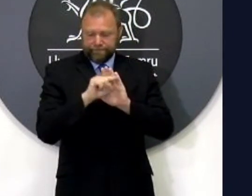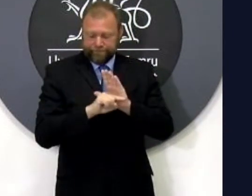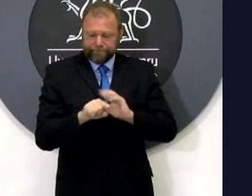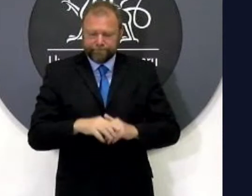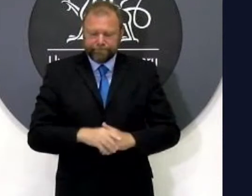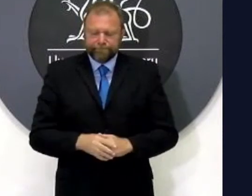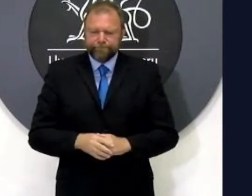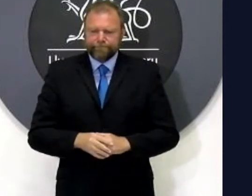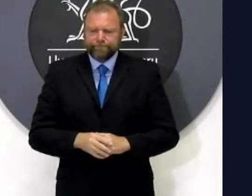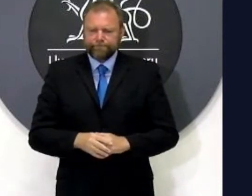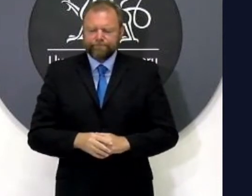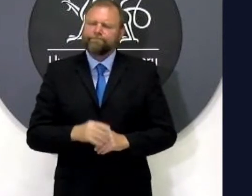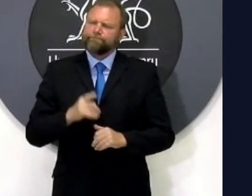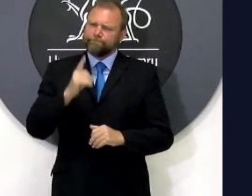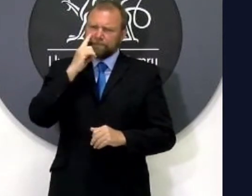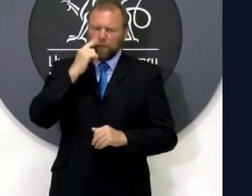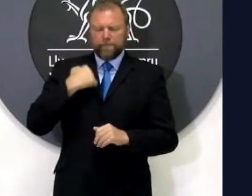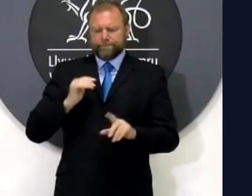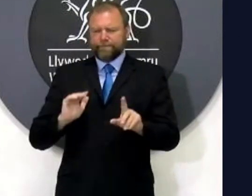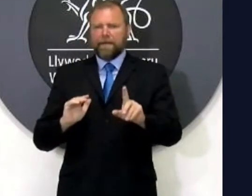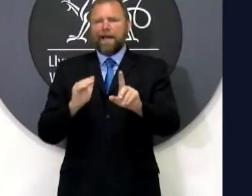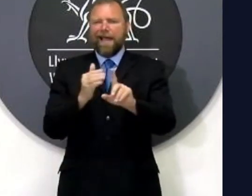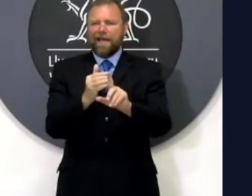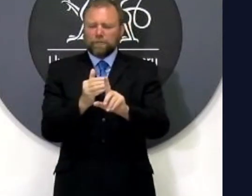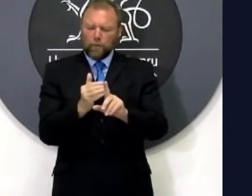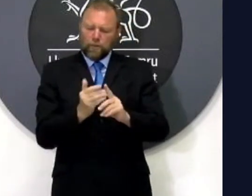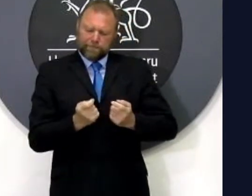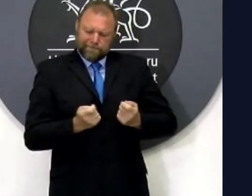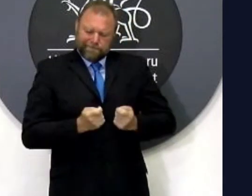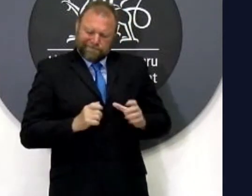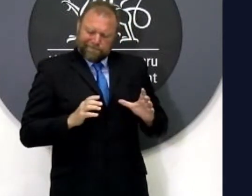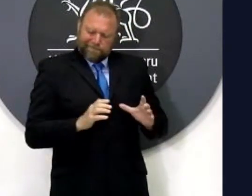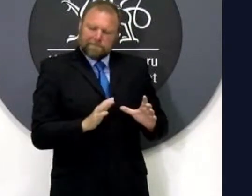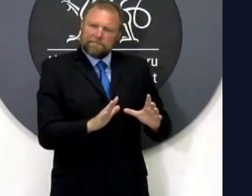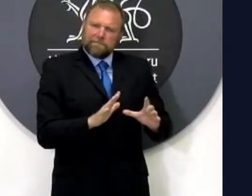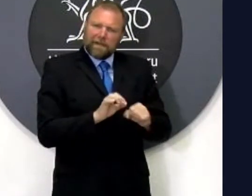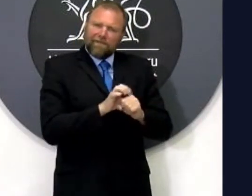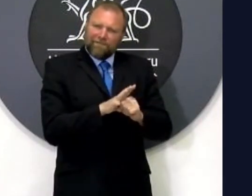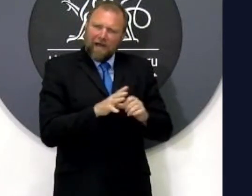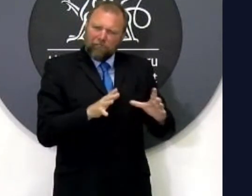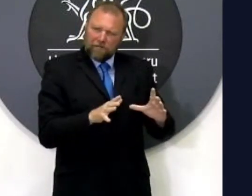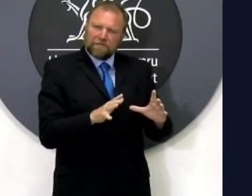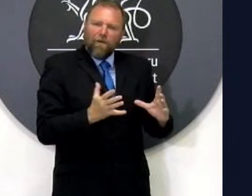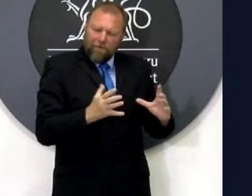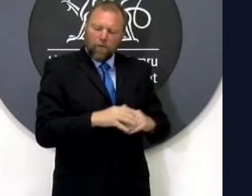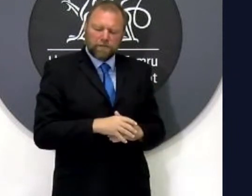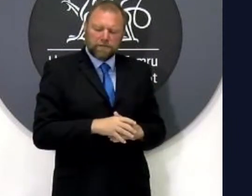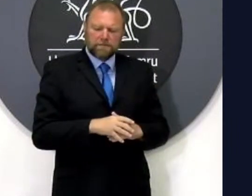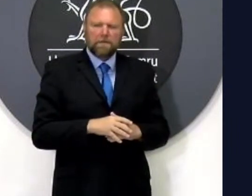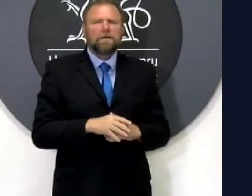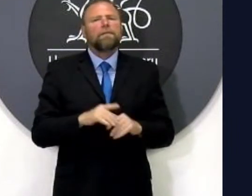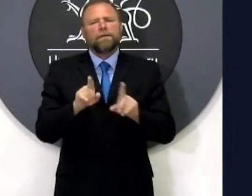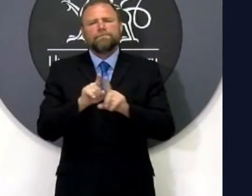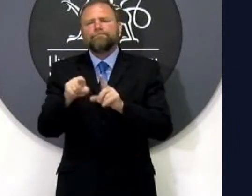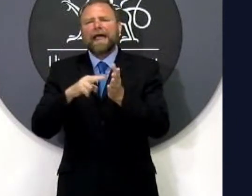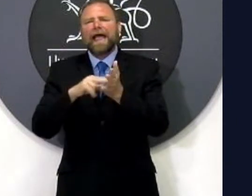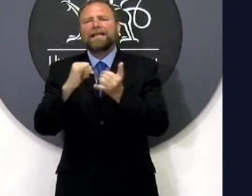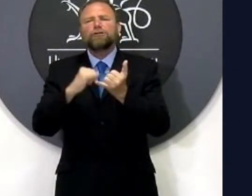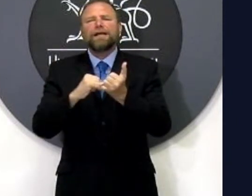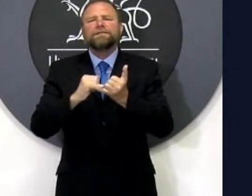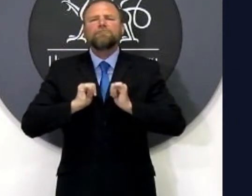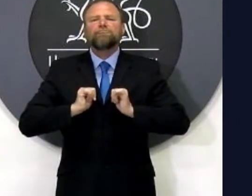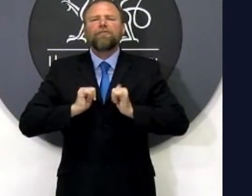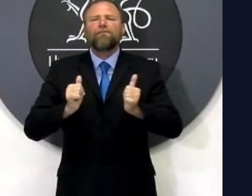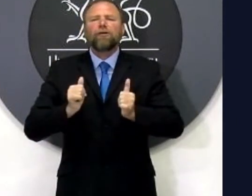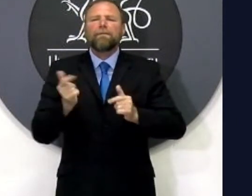So along with containing the virus, NHS recovery is my absolute key priority. Low community